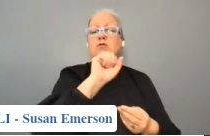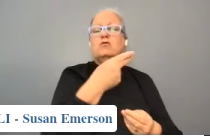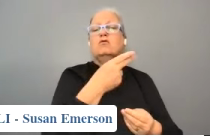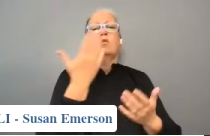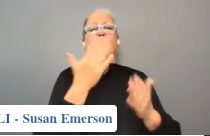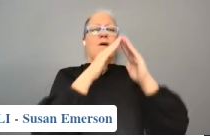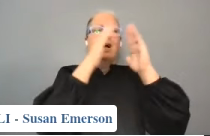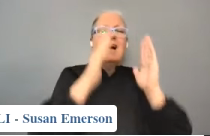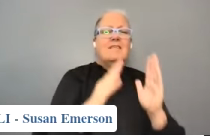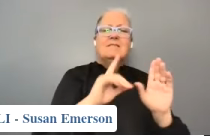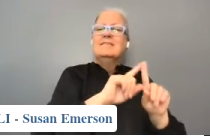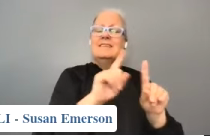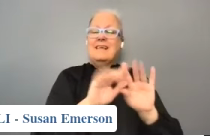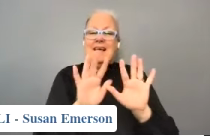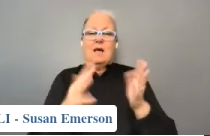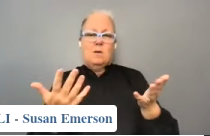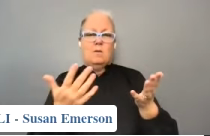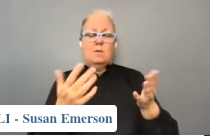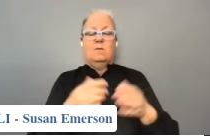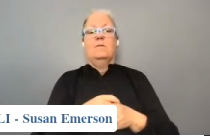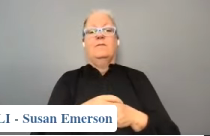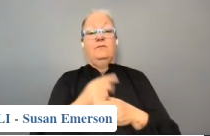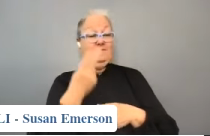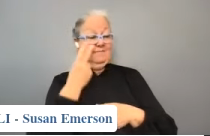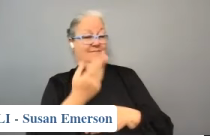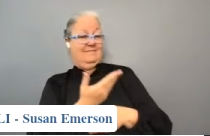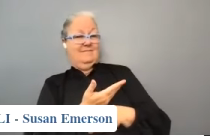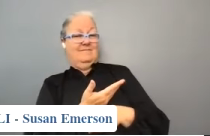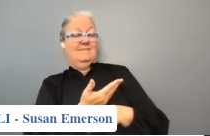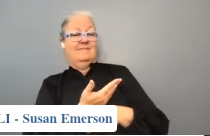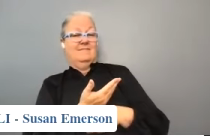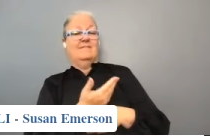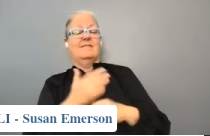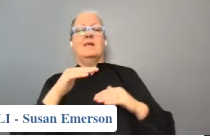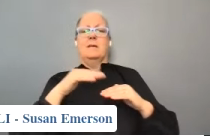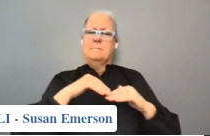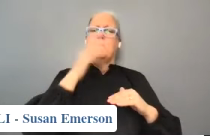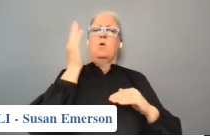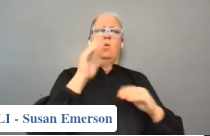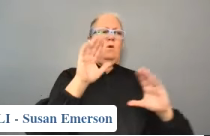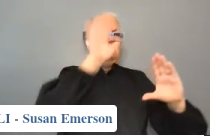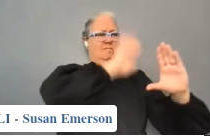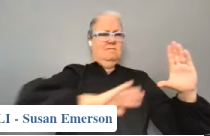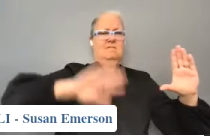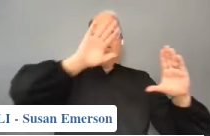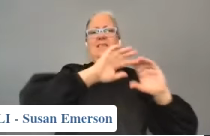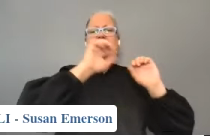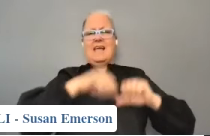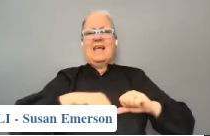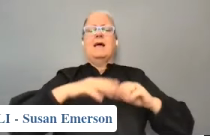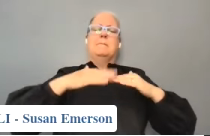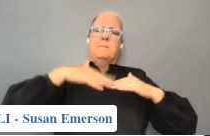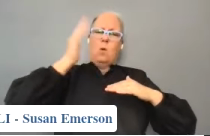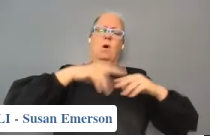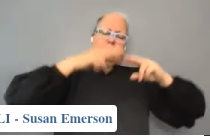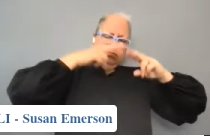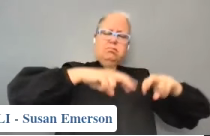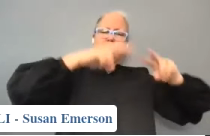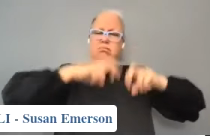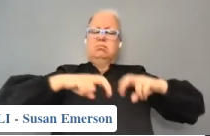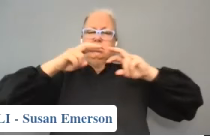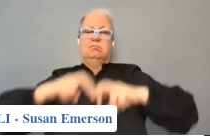So we see here that there is actually a far greater scope for more investigation. Next